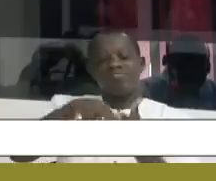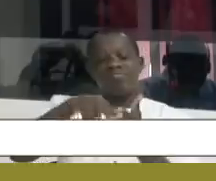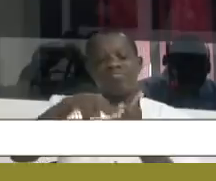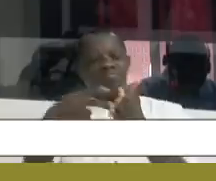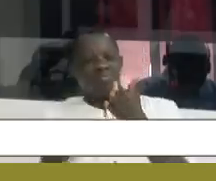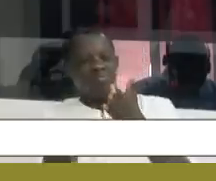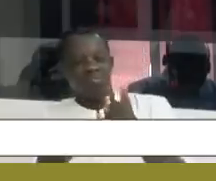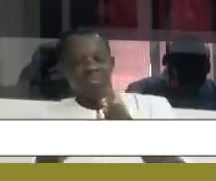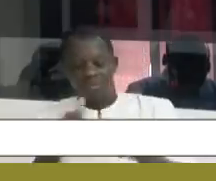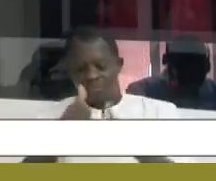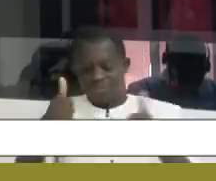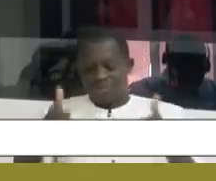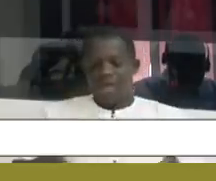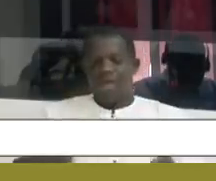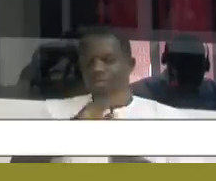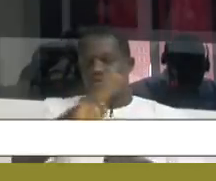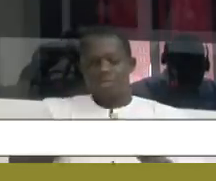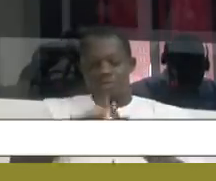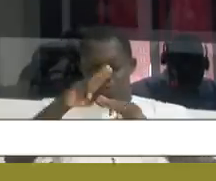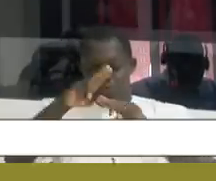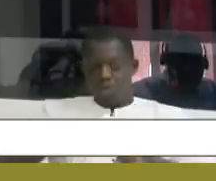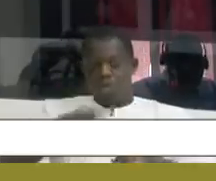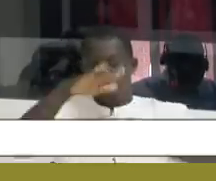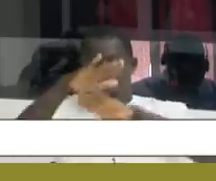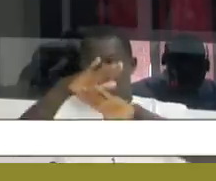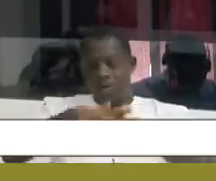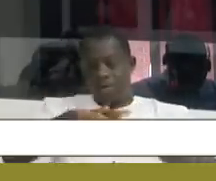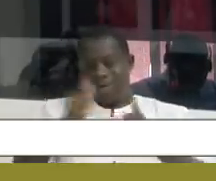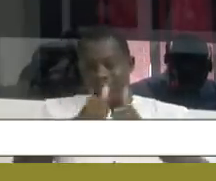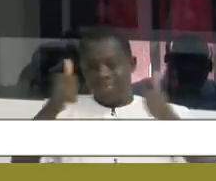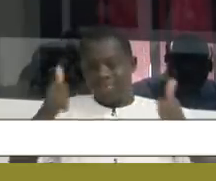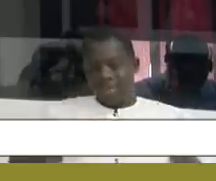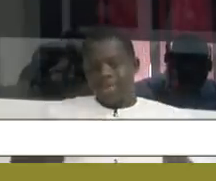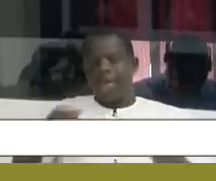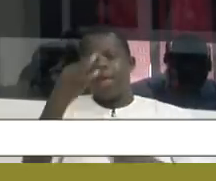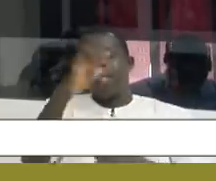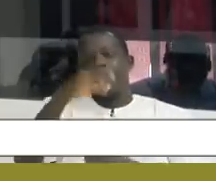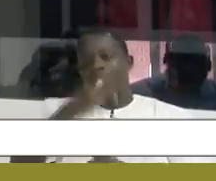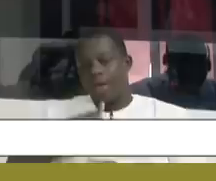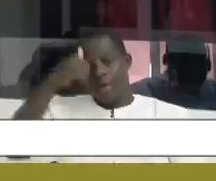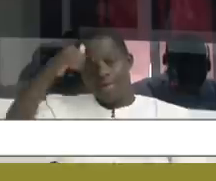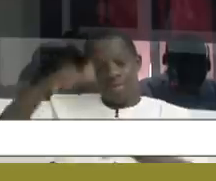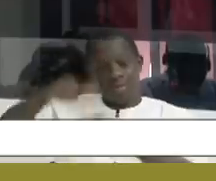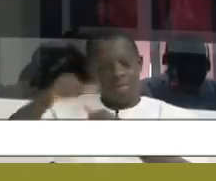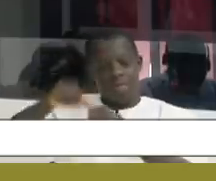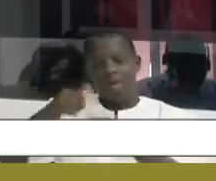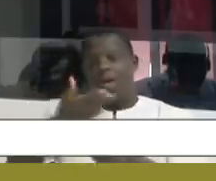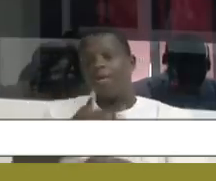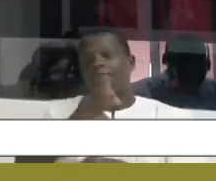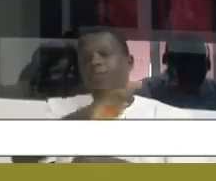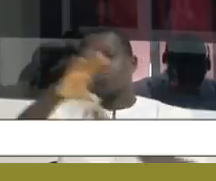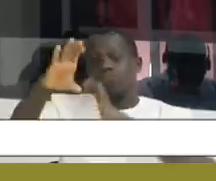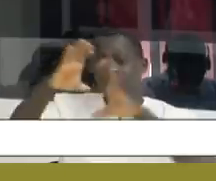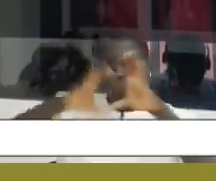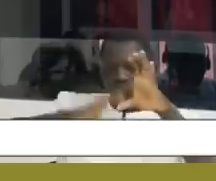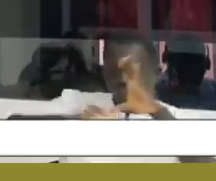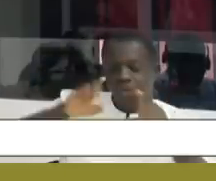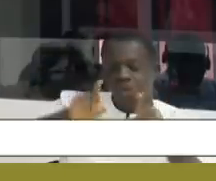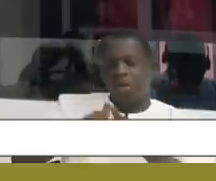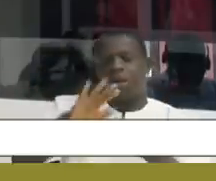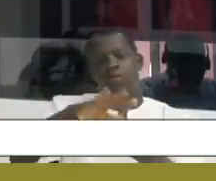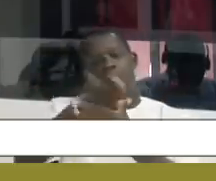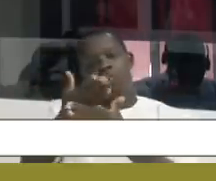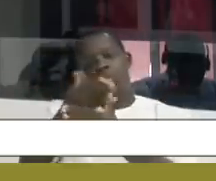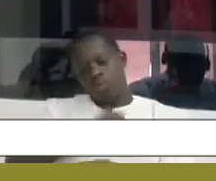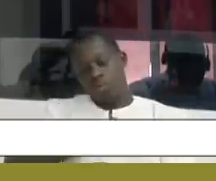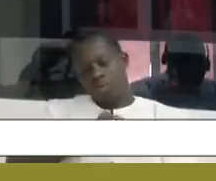He sat on the chair. Well, and as far as I can recall, there was no conversation between him and Sana, and he was